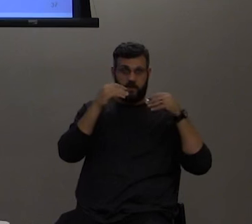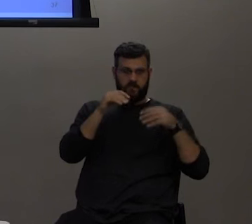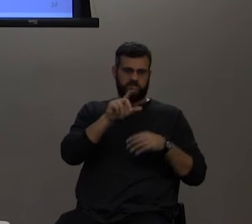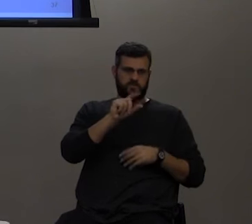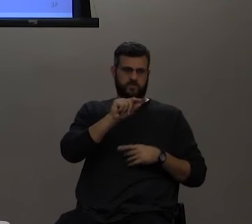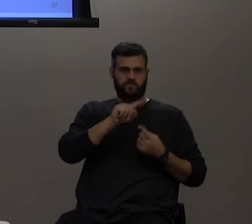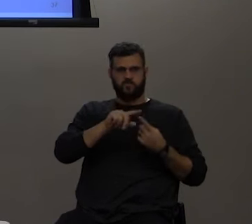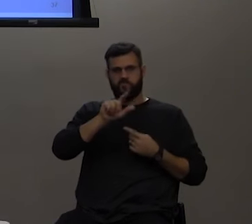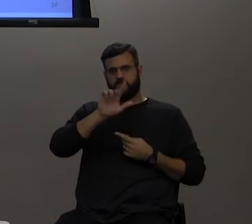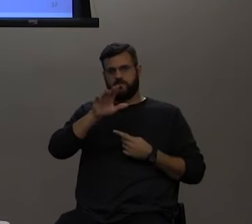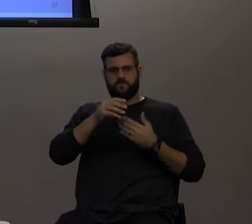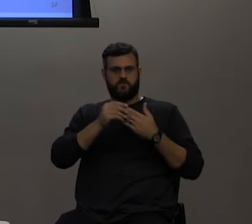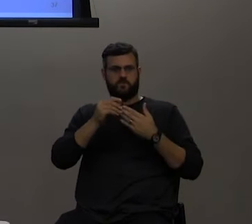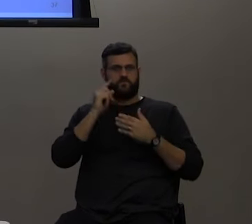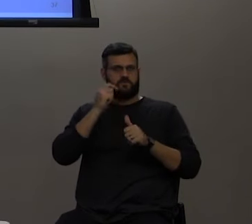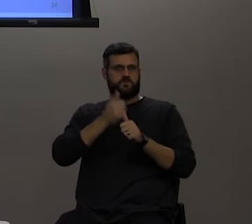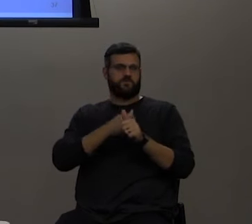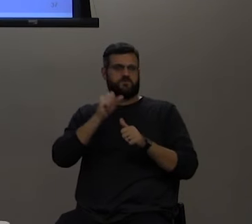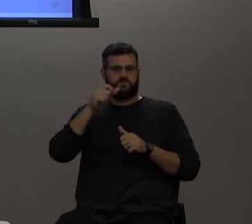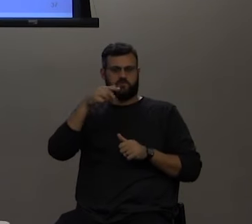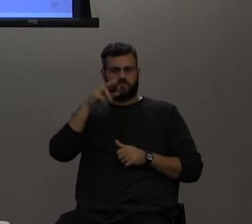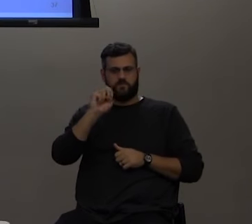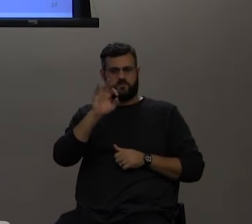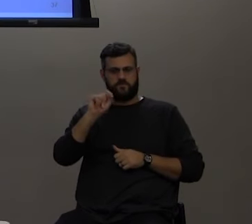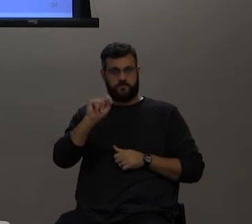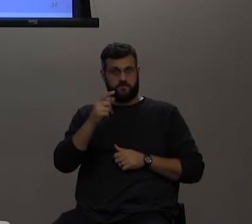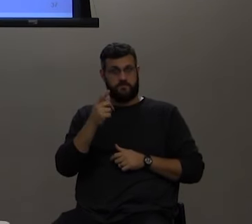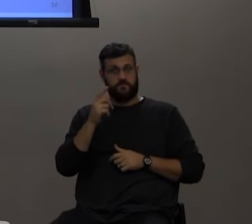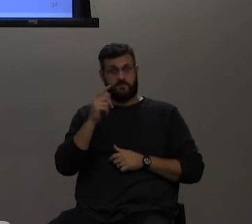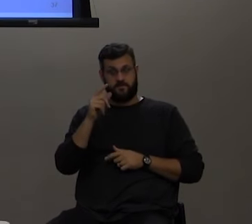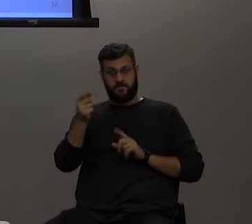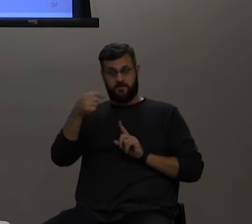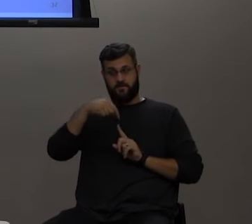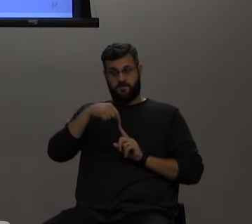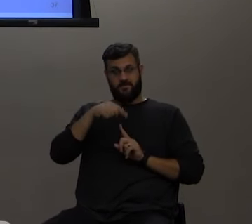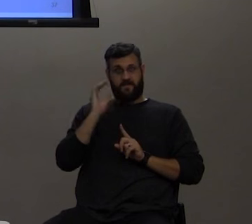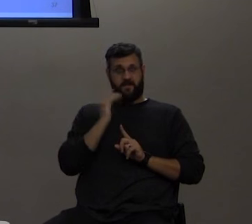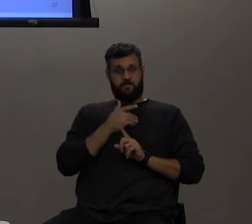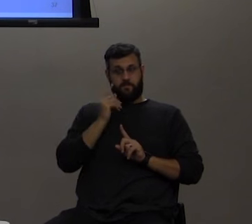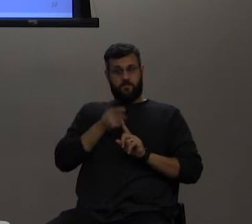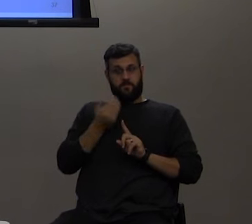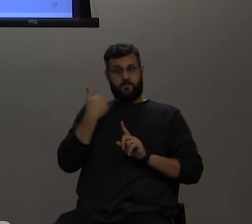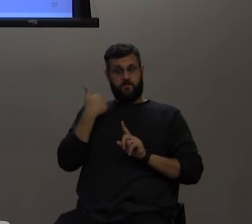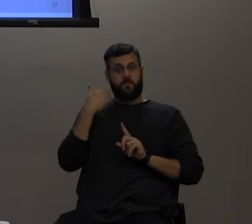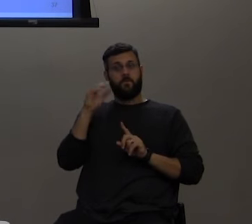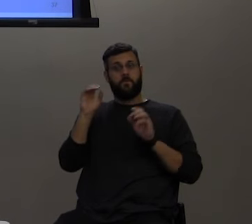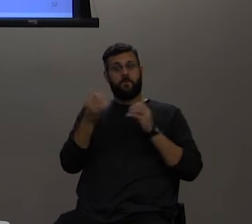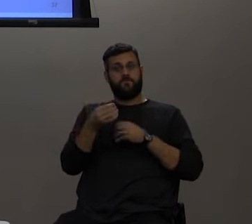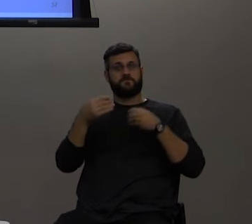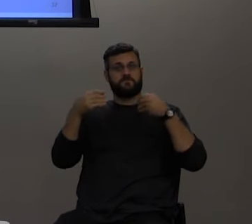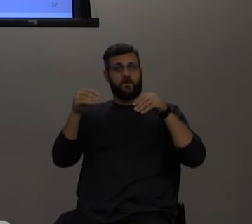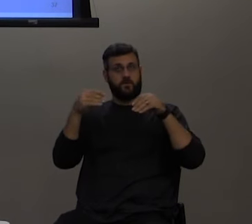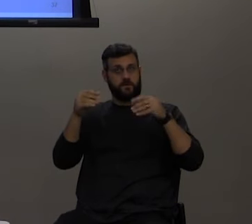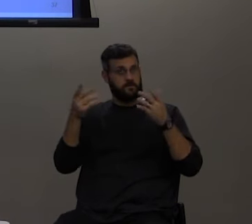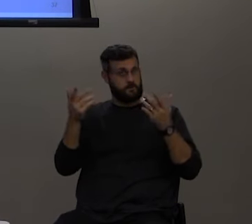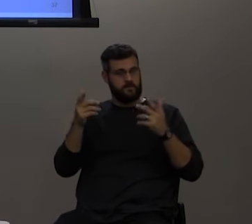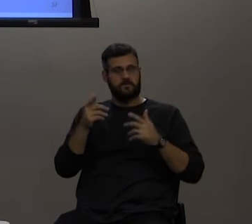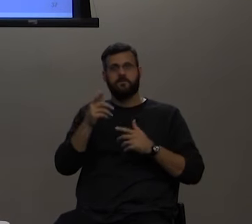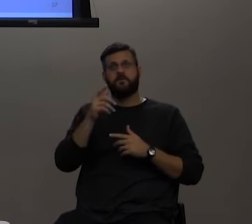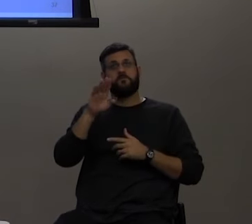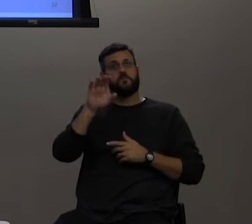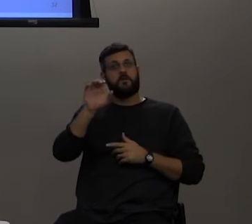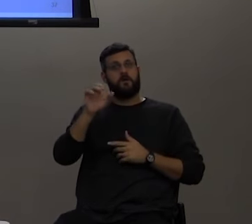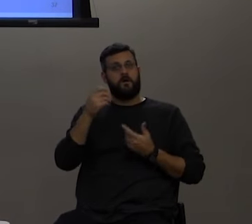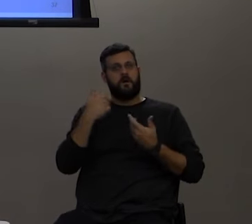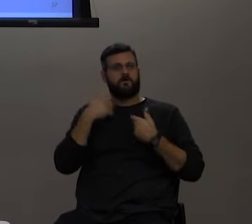to $25 a square foot. And this goes a little bit back to the point we made earlier about the office market, and that is that